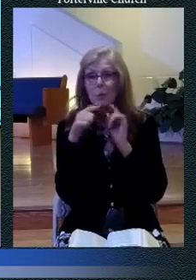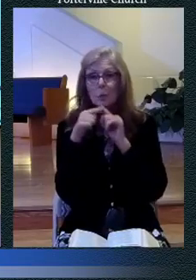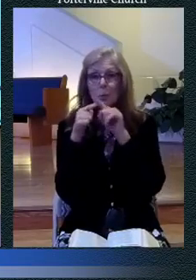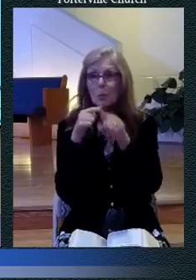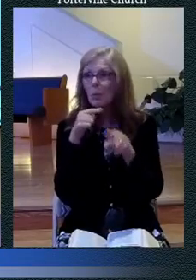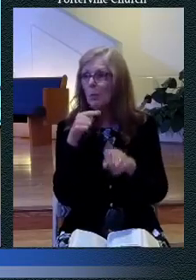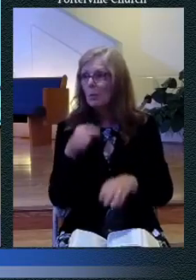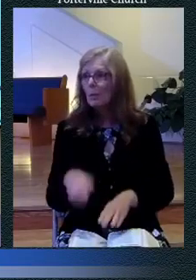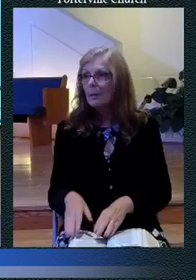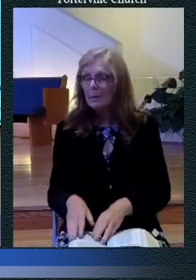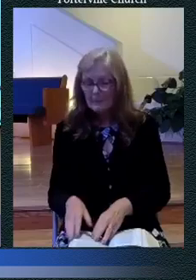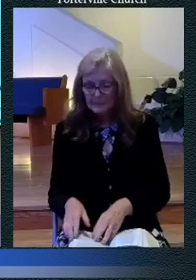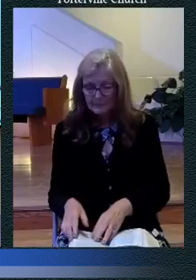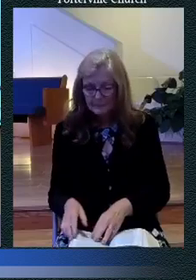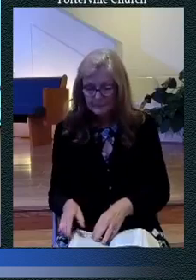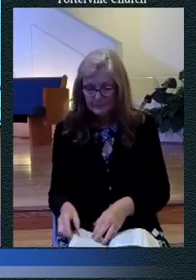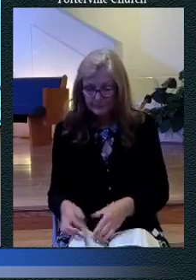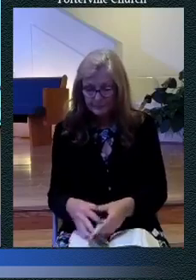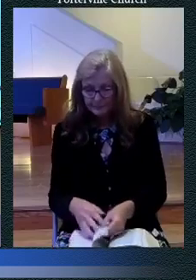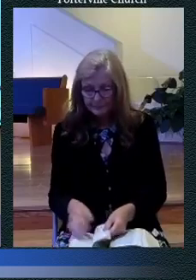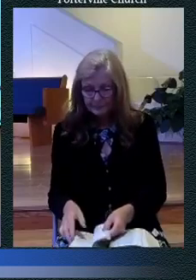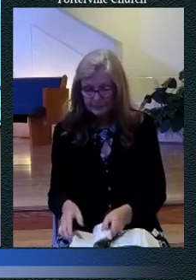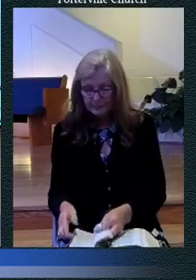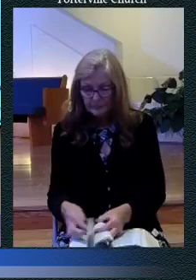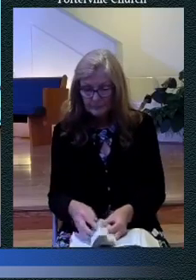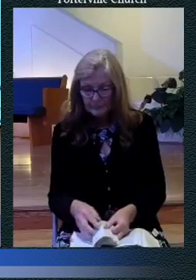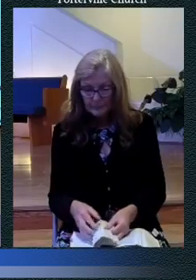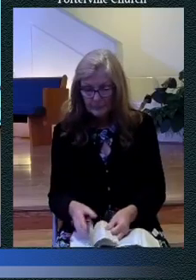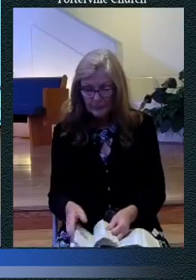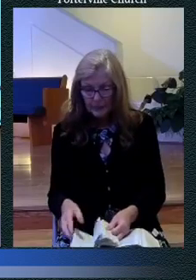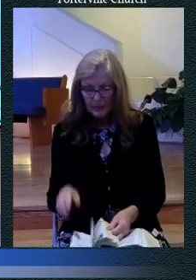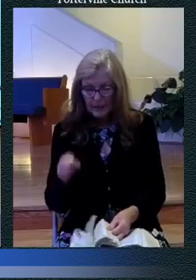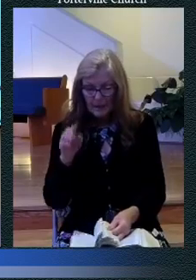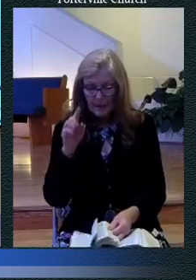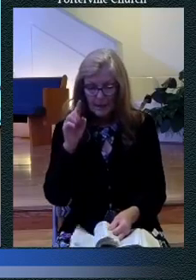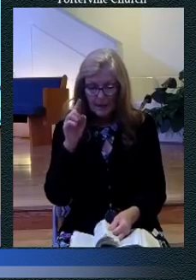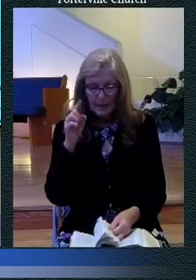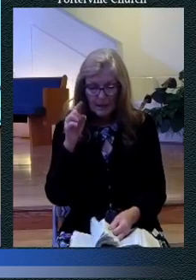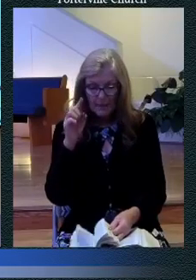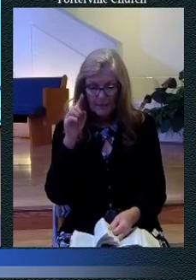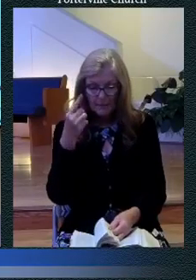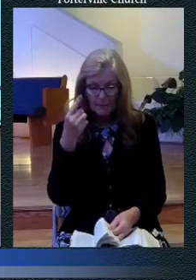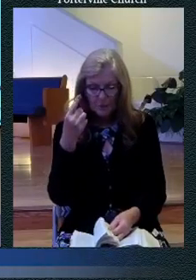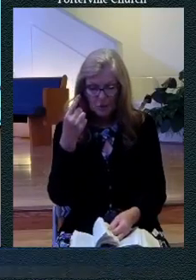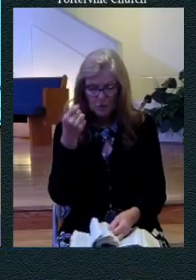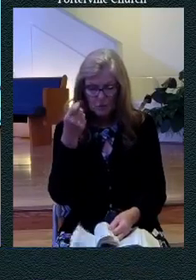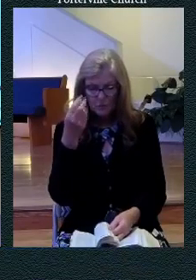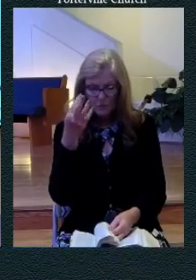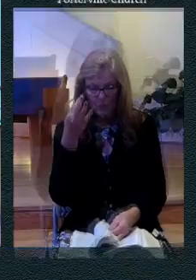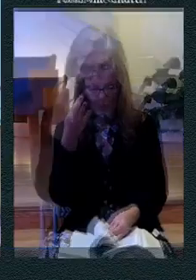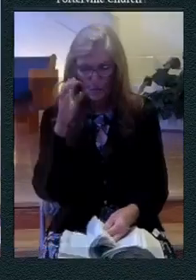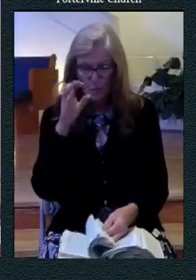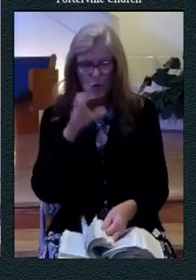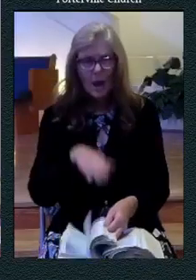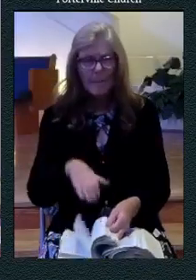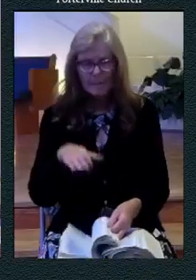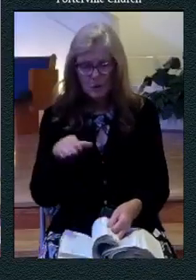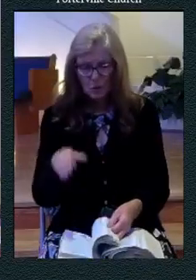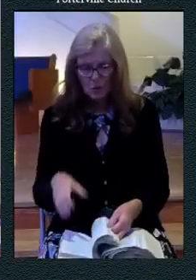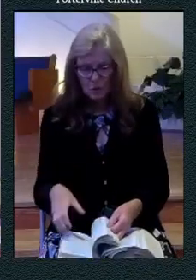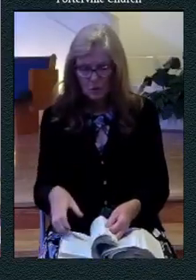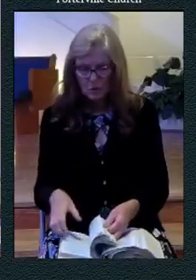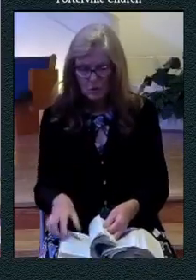this passage in Romans, the first few chapters, and the reason is because often we have grasped the